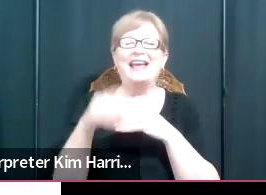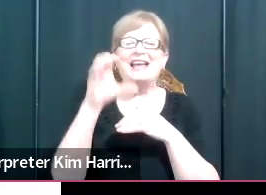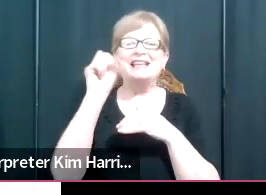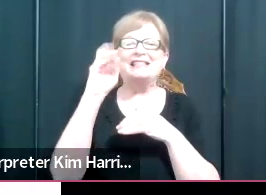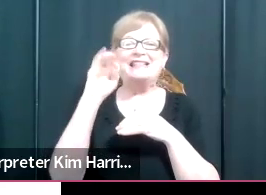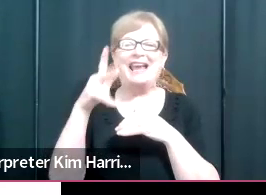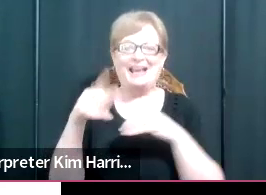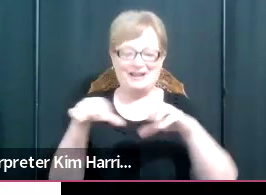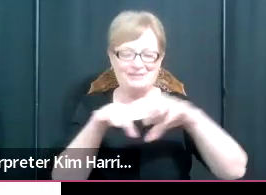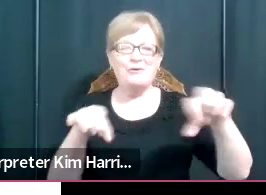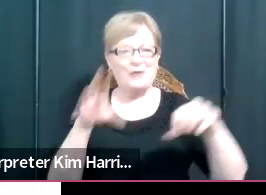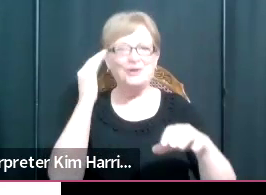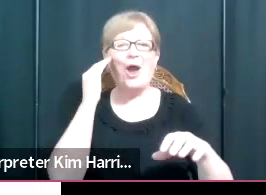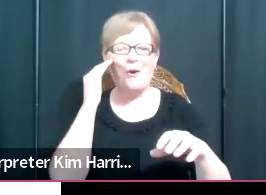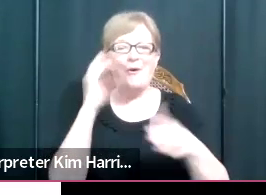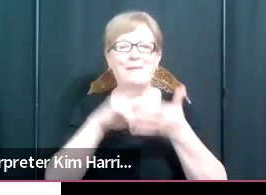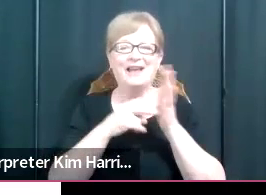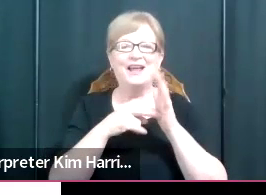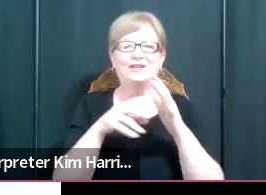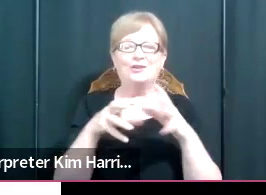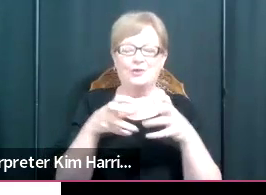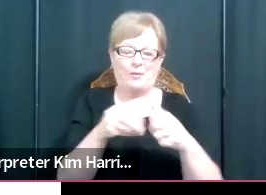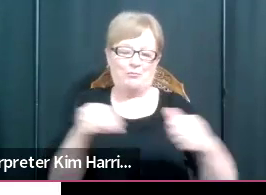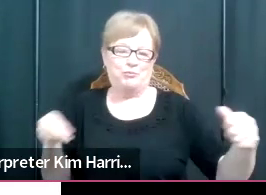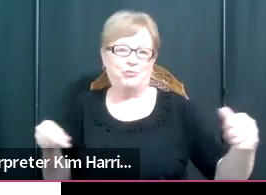the shape that you're talking about, and you can kind of push and pull it